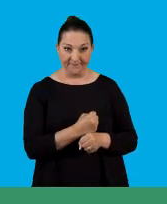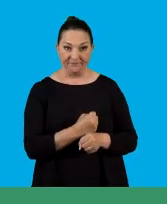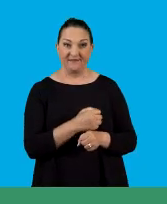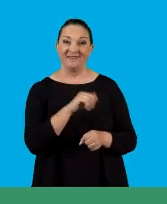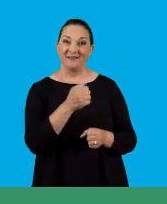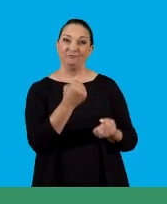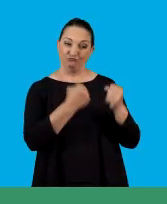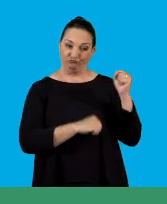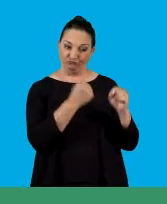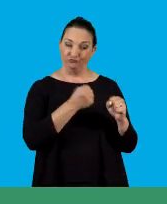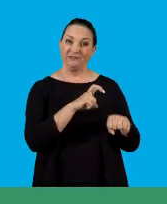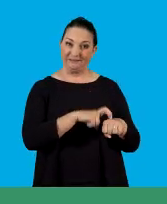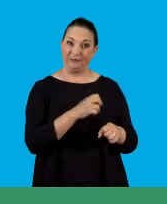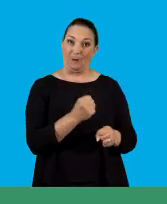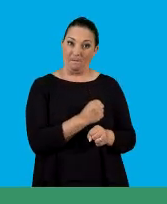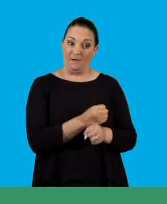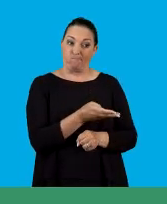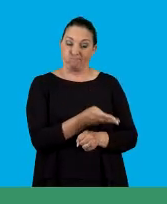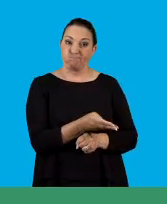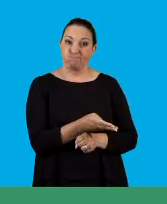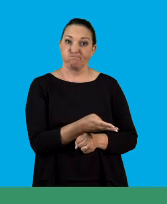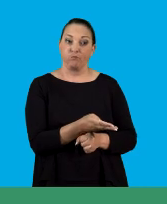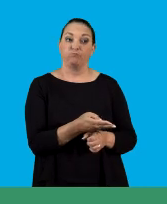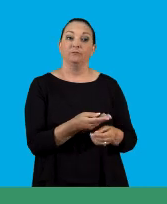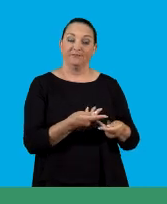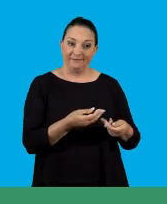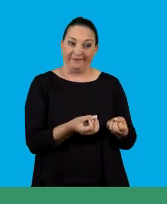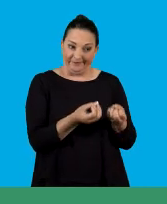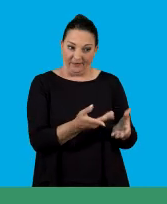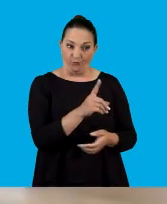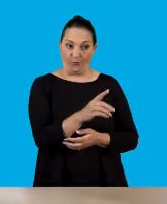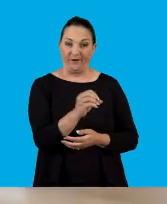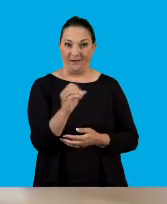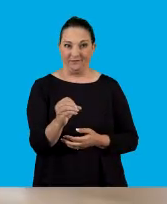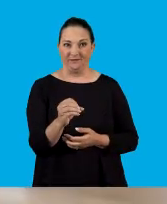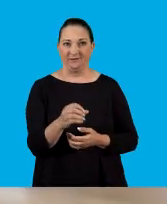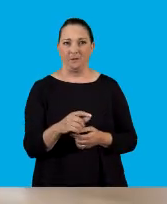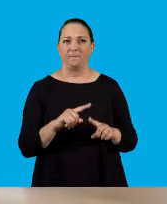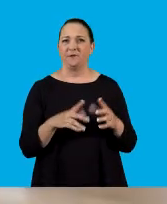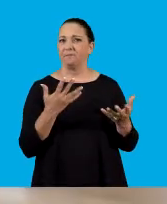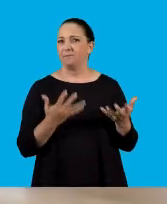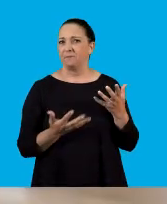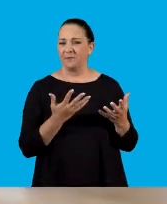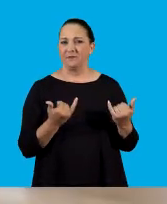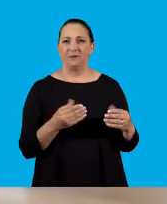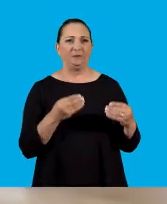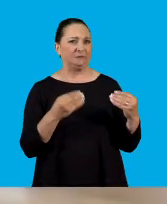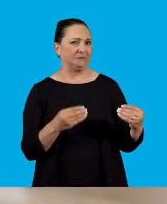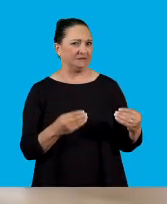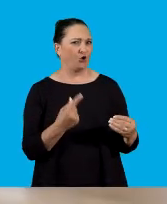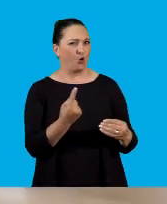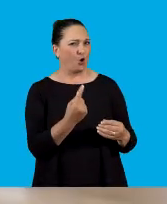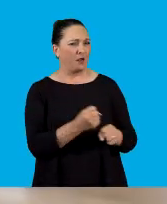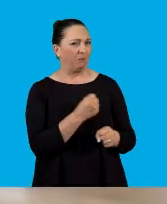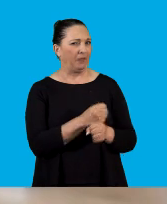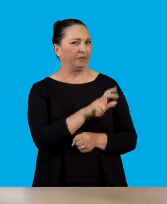its actual optimal level is to say those machines have to produce 100. But if now the business produces